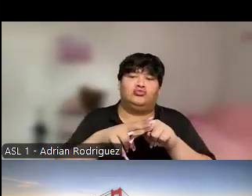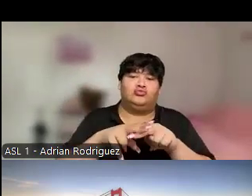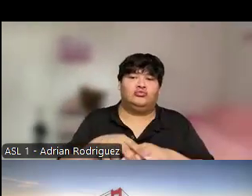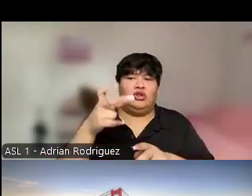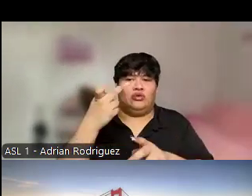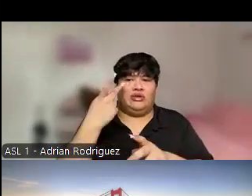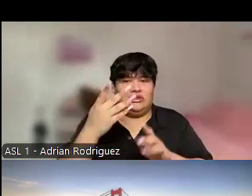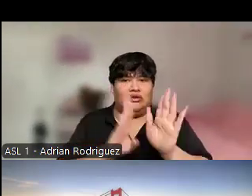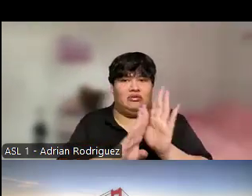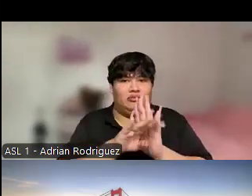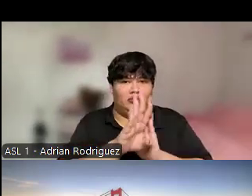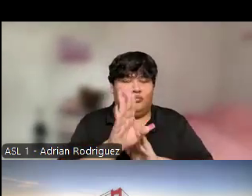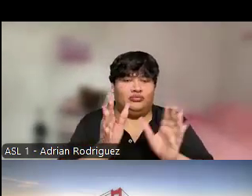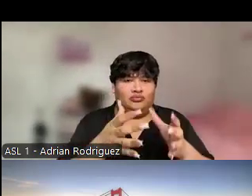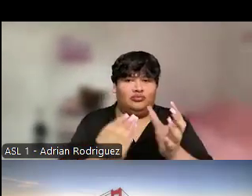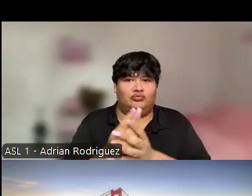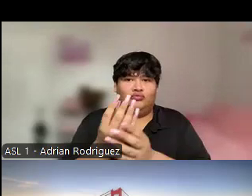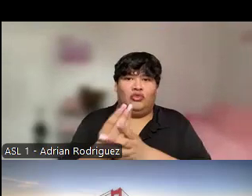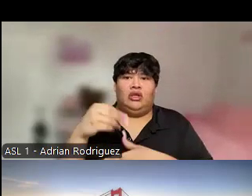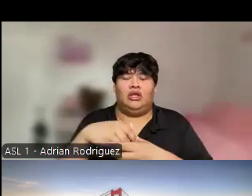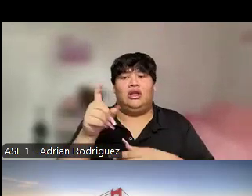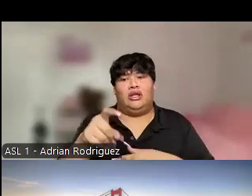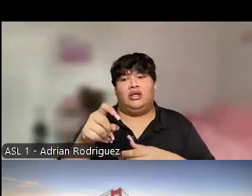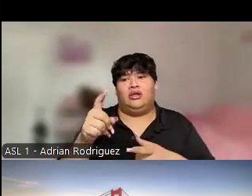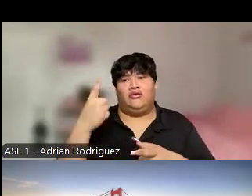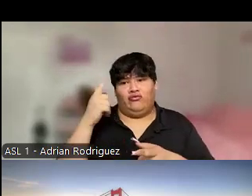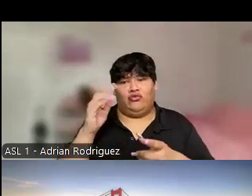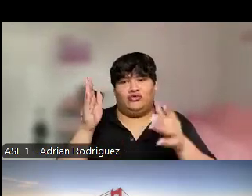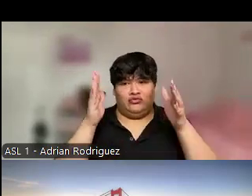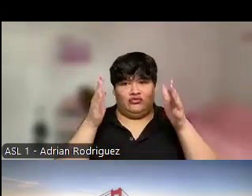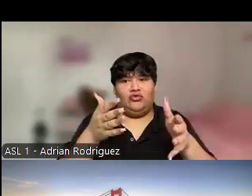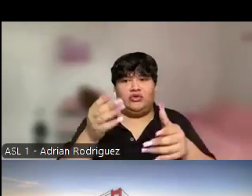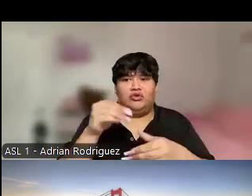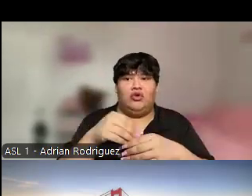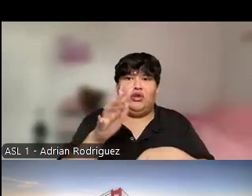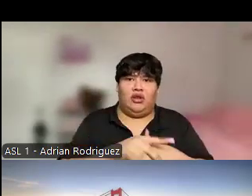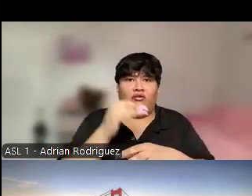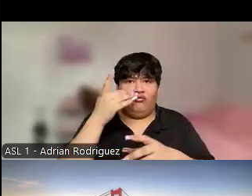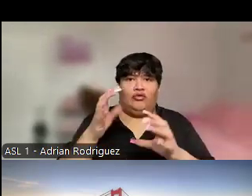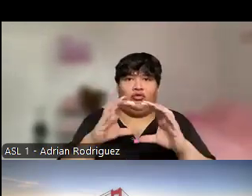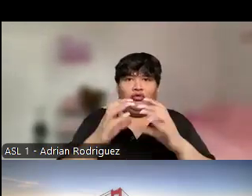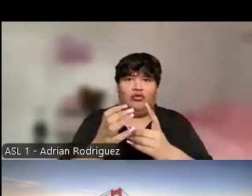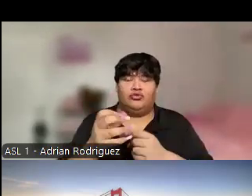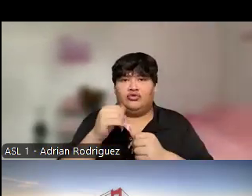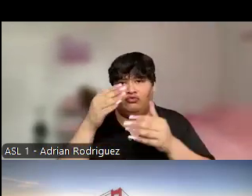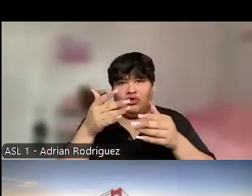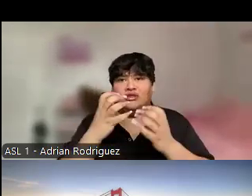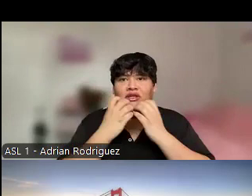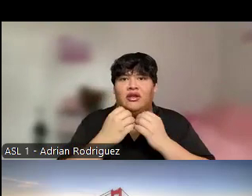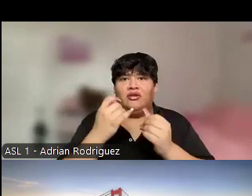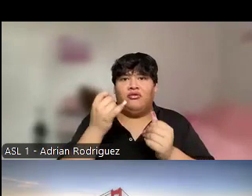in population, underscoring certainly the need for more tailored and culturally competent dementia care for this